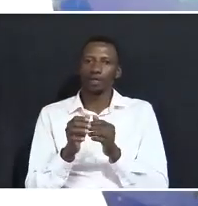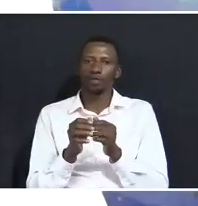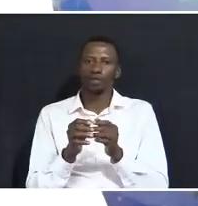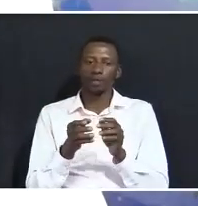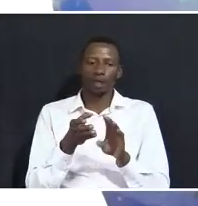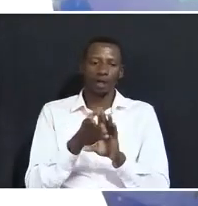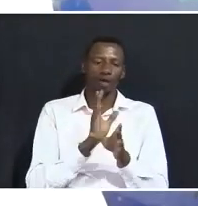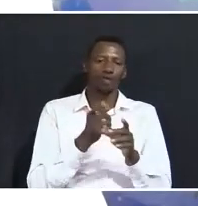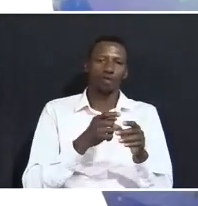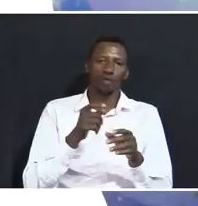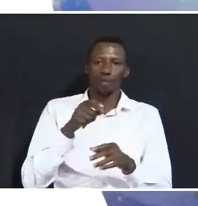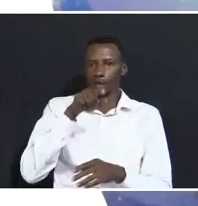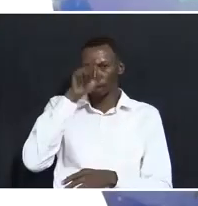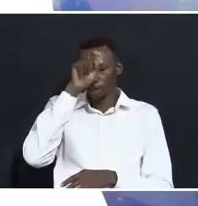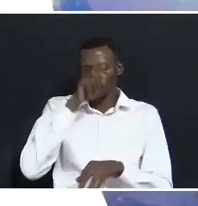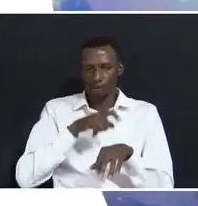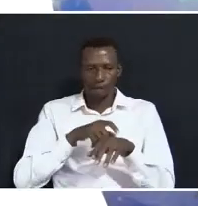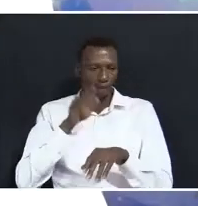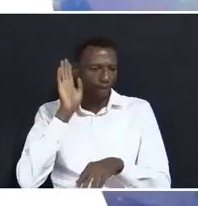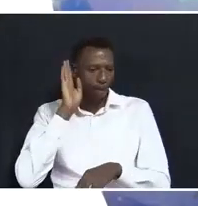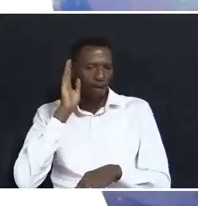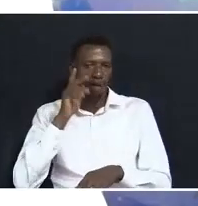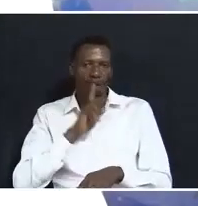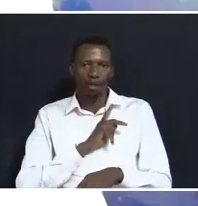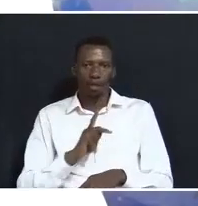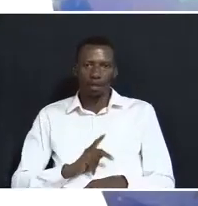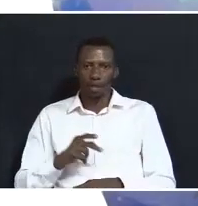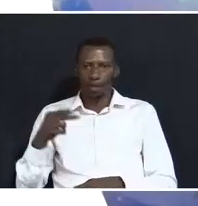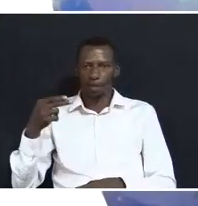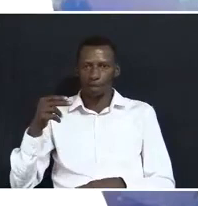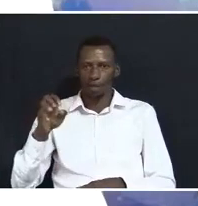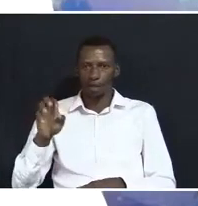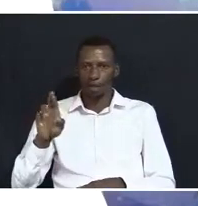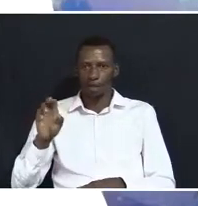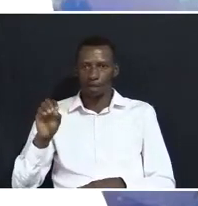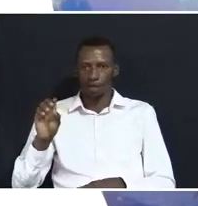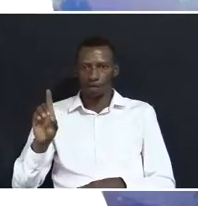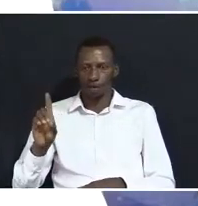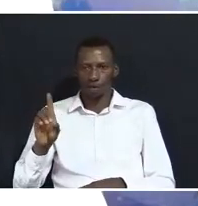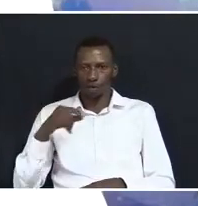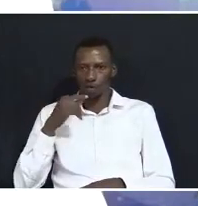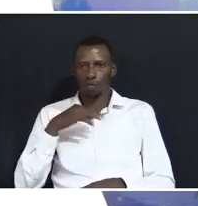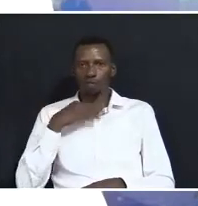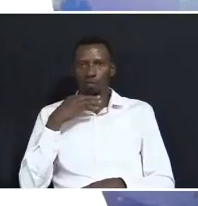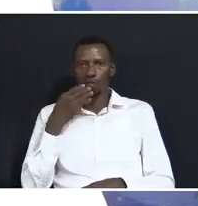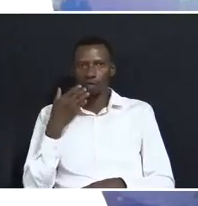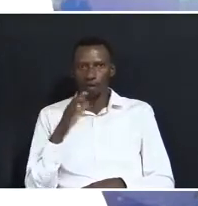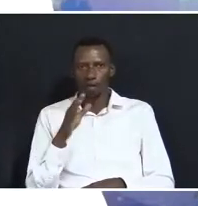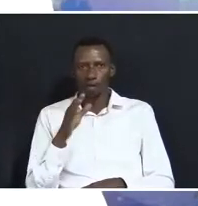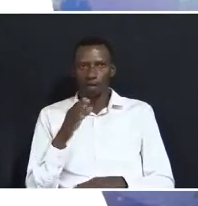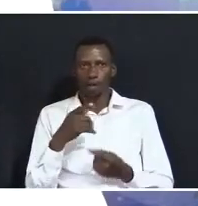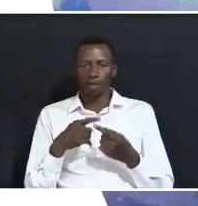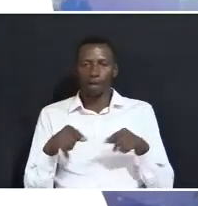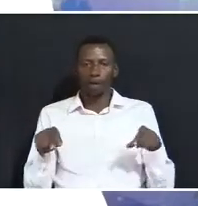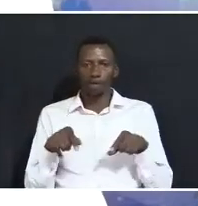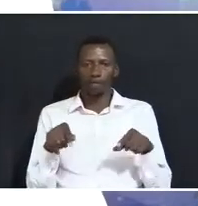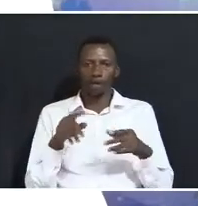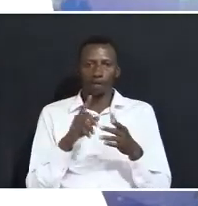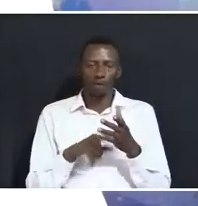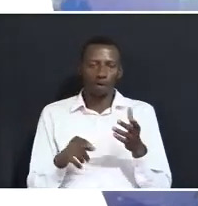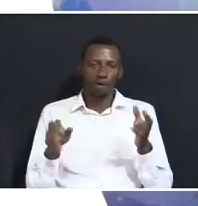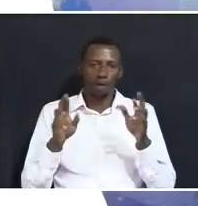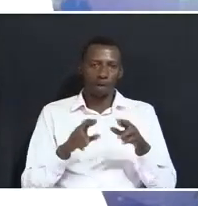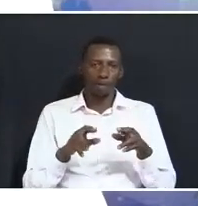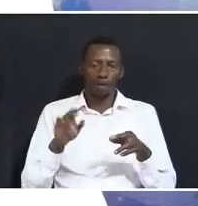And when they heard that Herod was still reigning, Herod had already died, but for fear of whatever will happen in